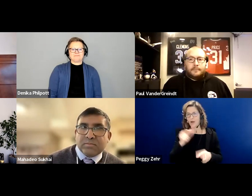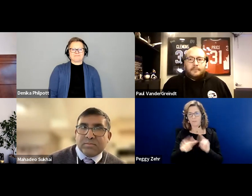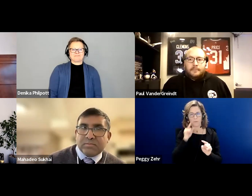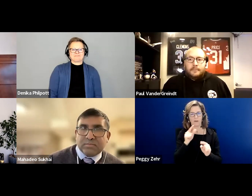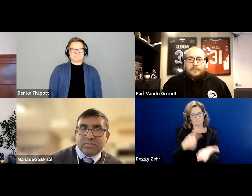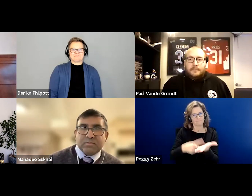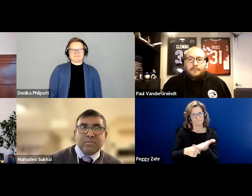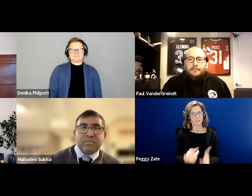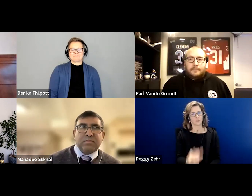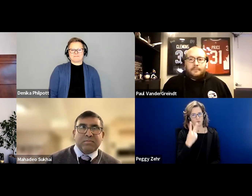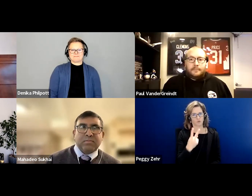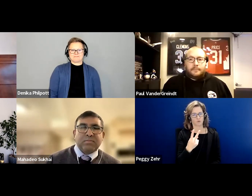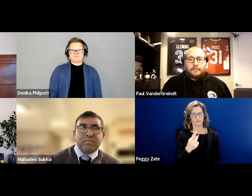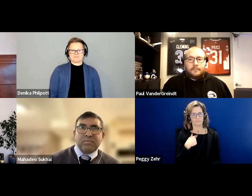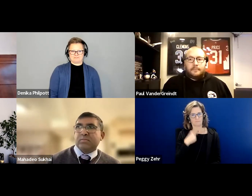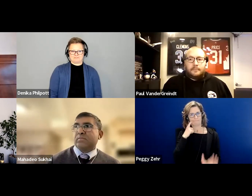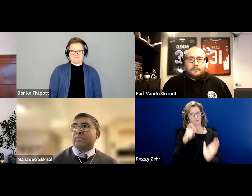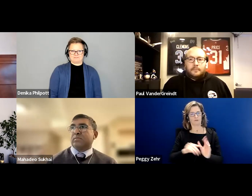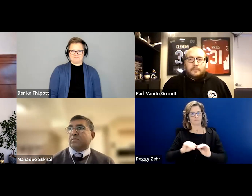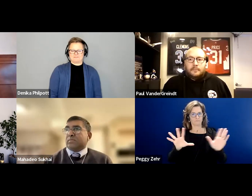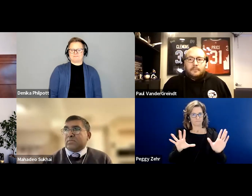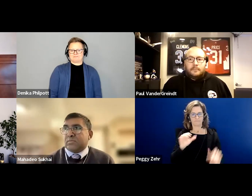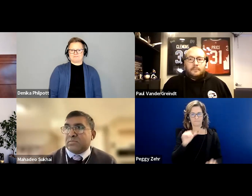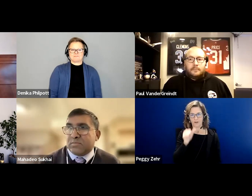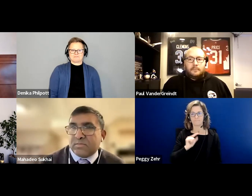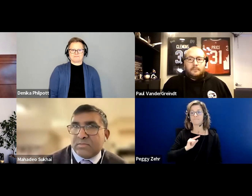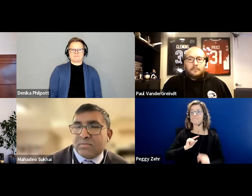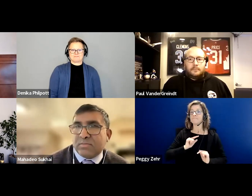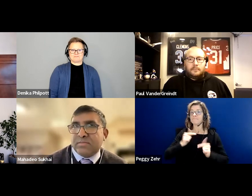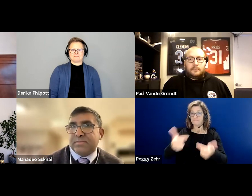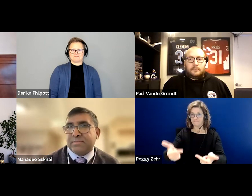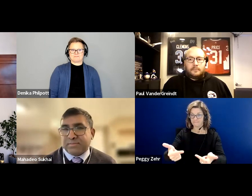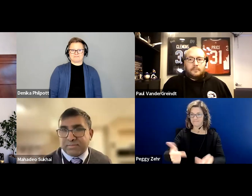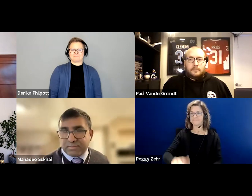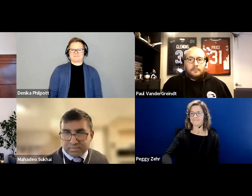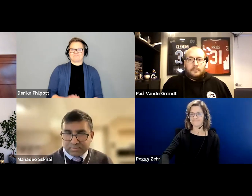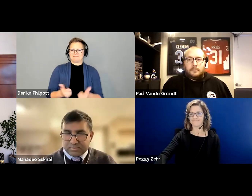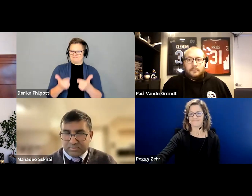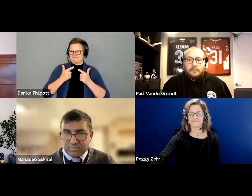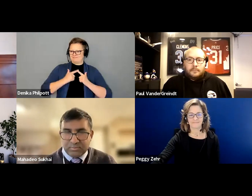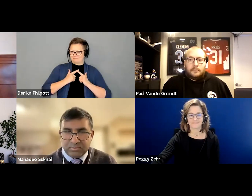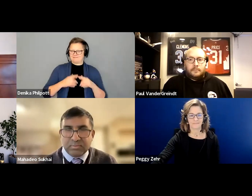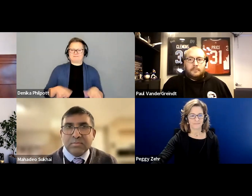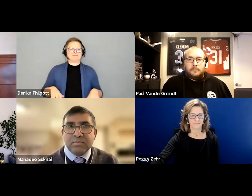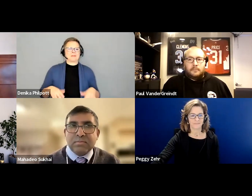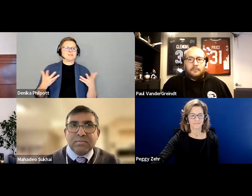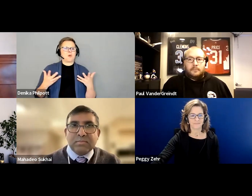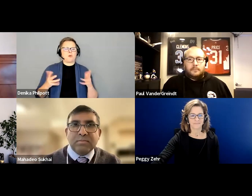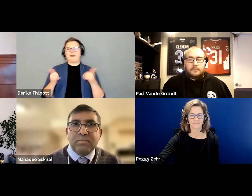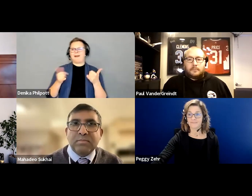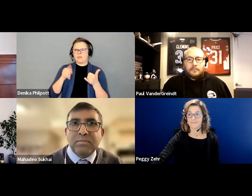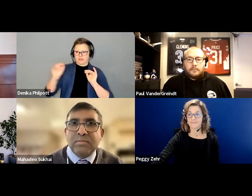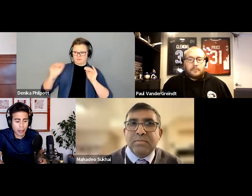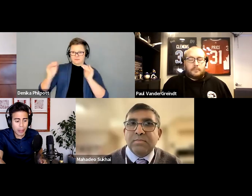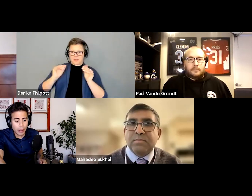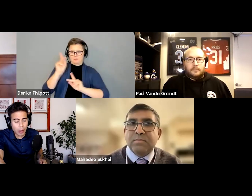really stuck out, and the big finding, which is how they compared to workers with disabilities. So we had